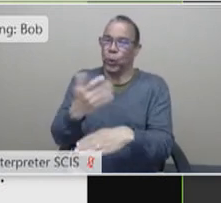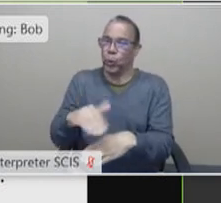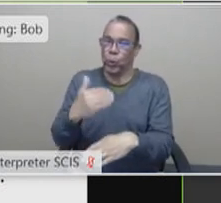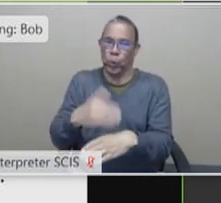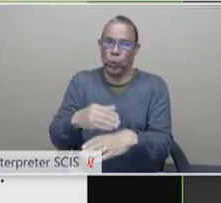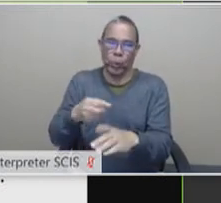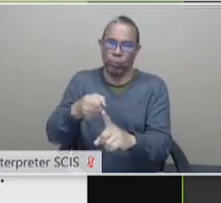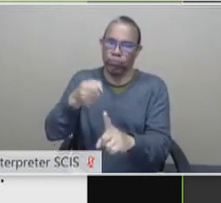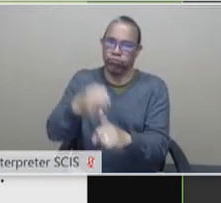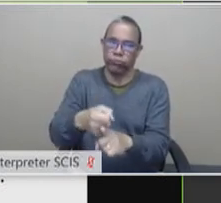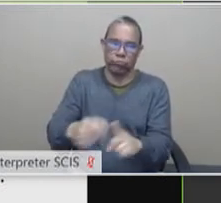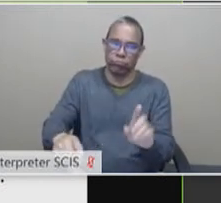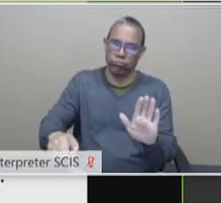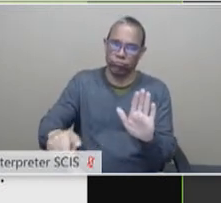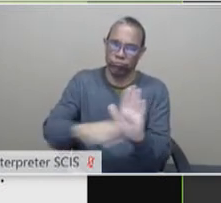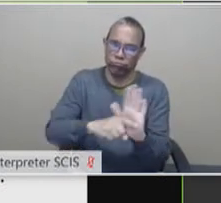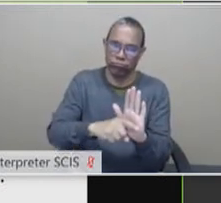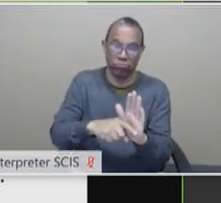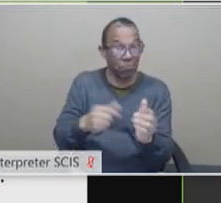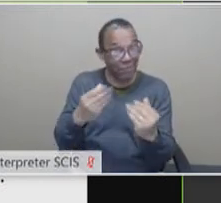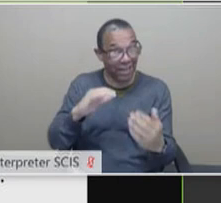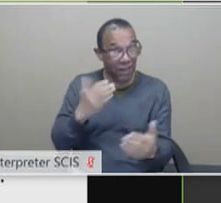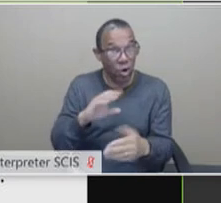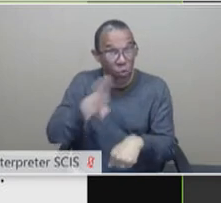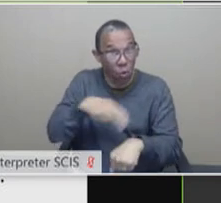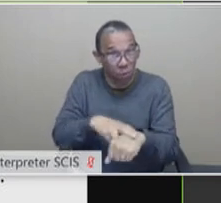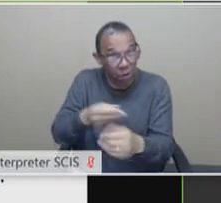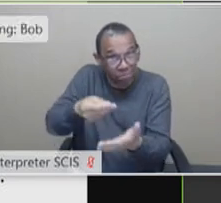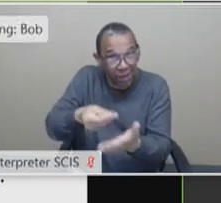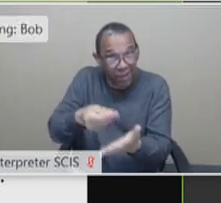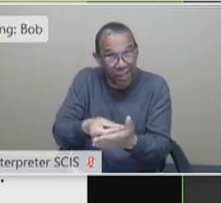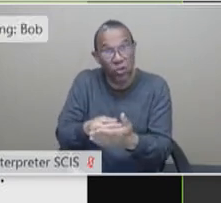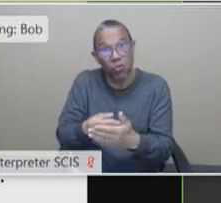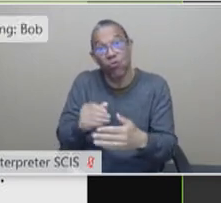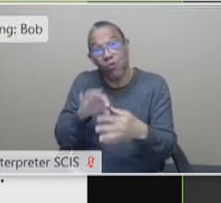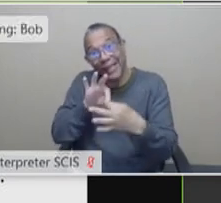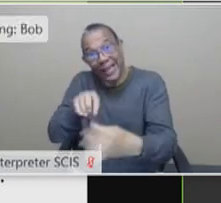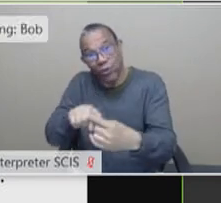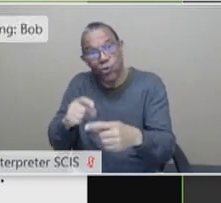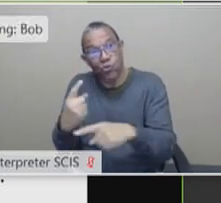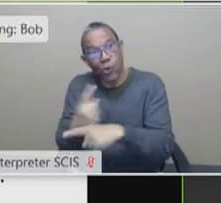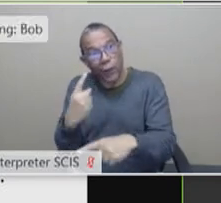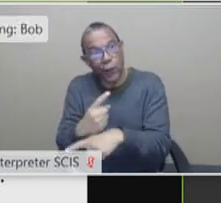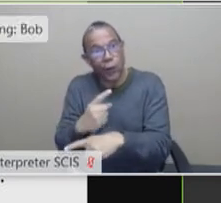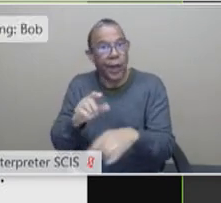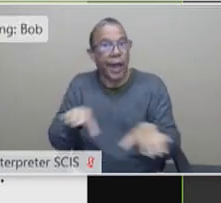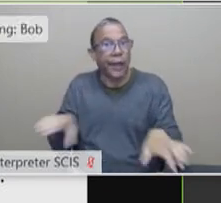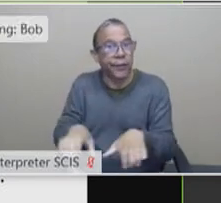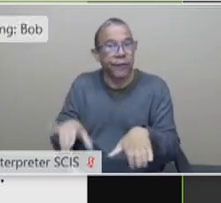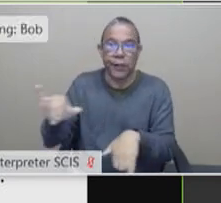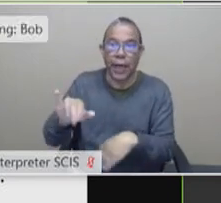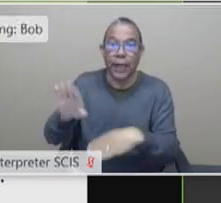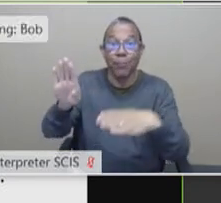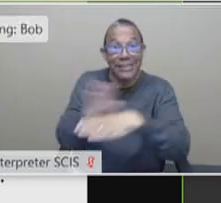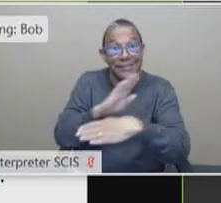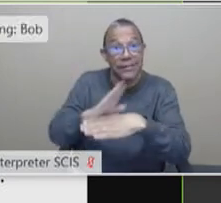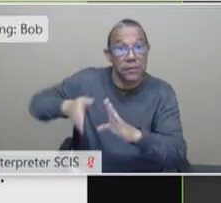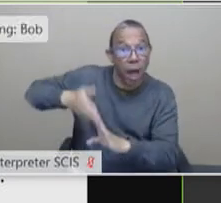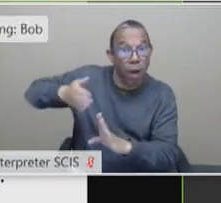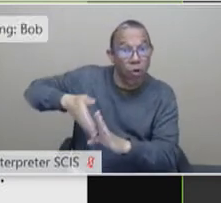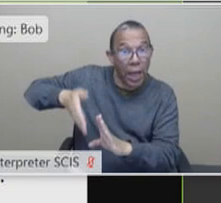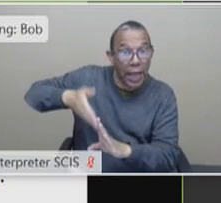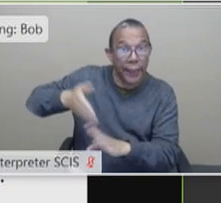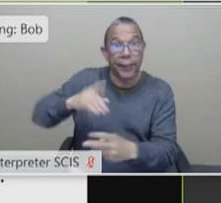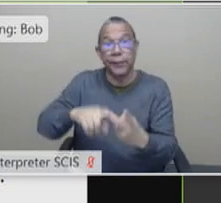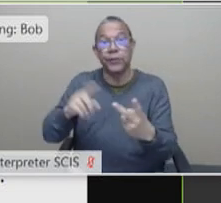Many of our revenue streams are directly tied to just normal daily economic activity, things like businesses operating, you know, tourism